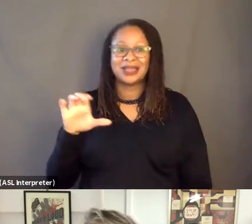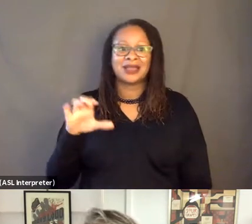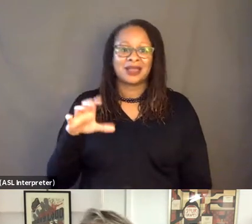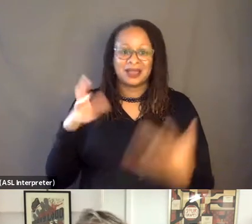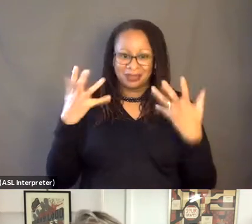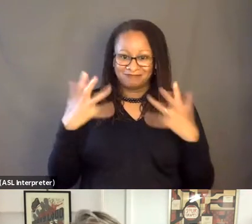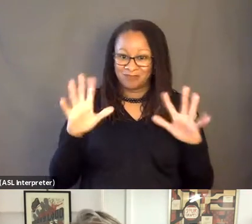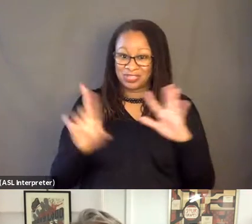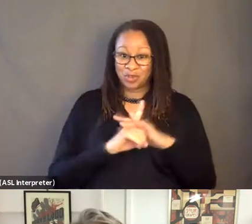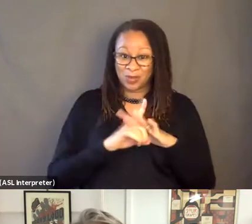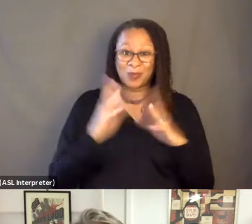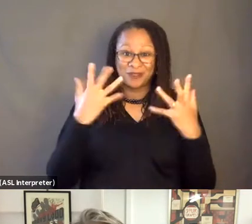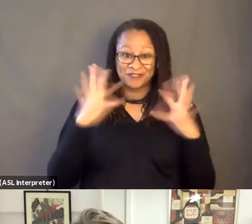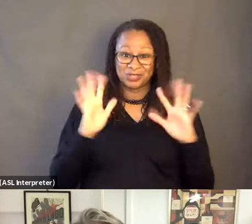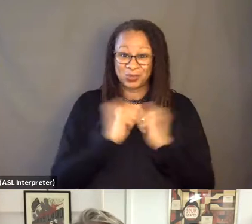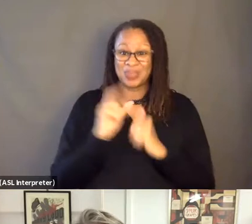NYC.